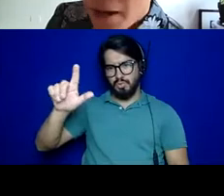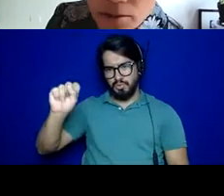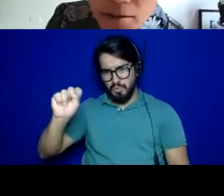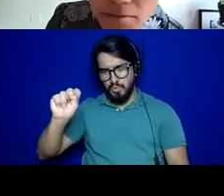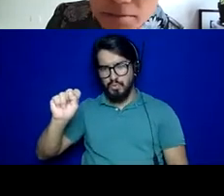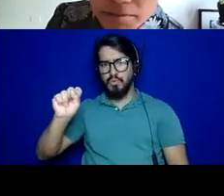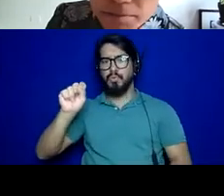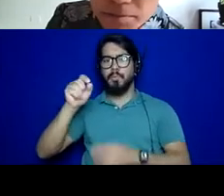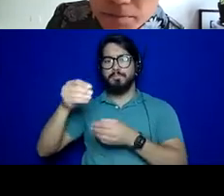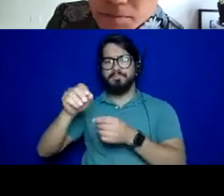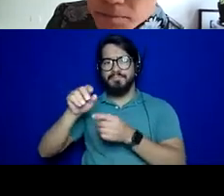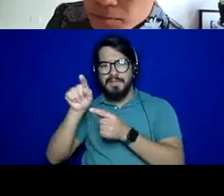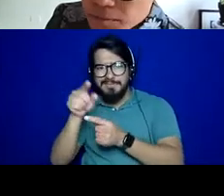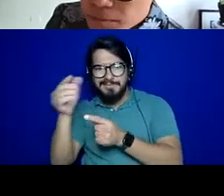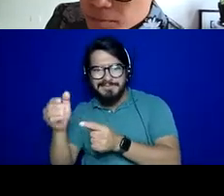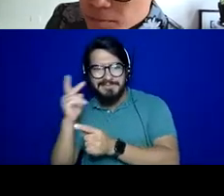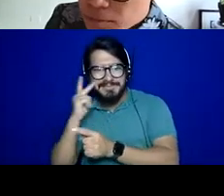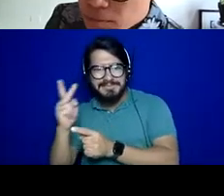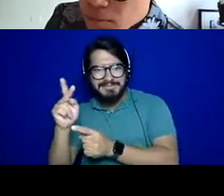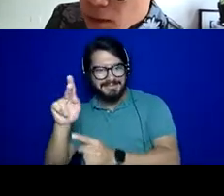show inspector.